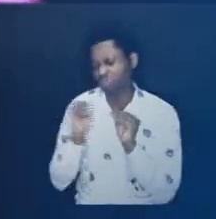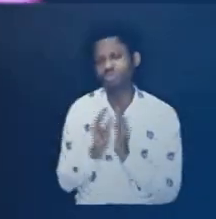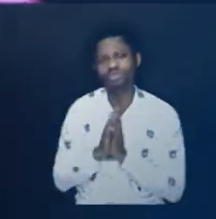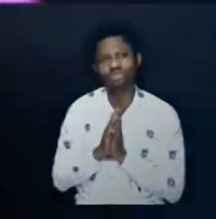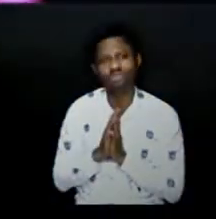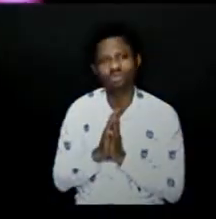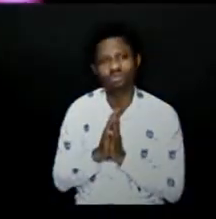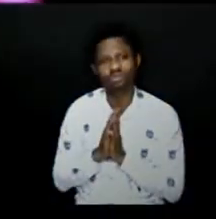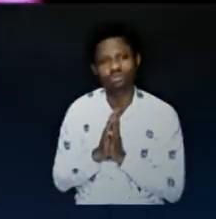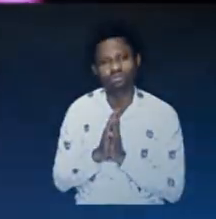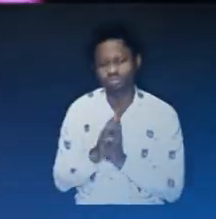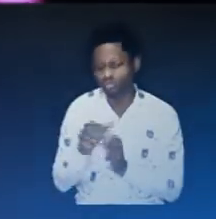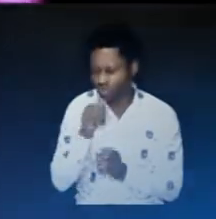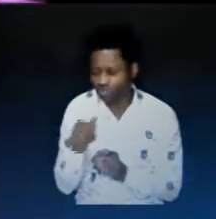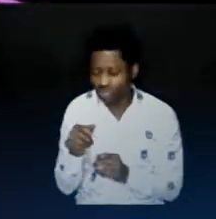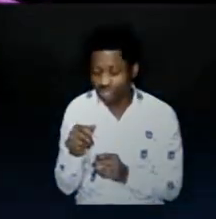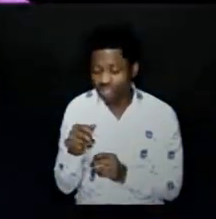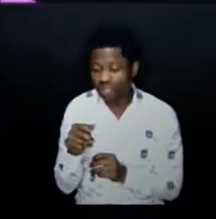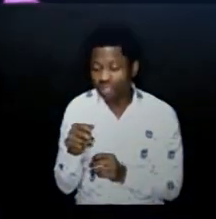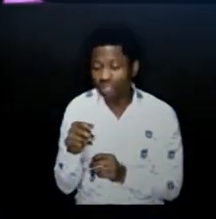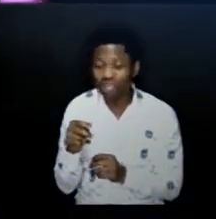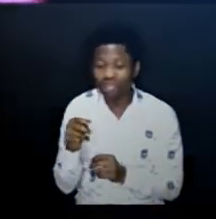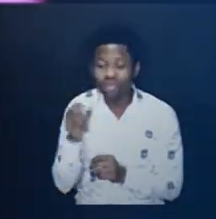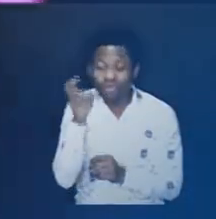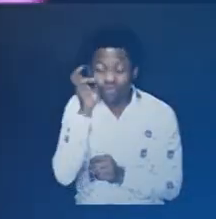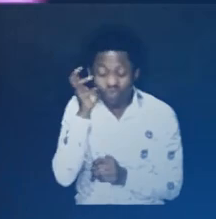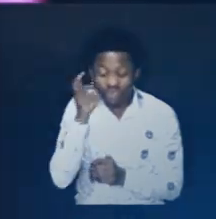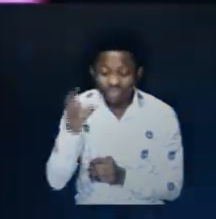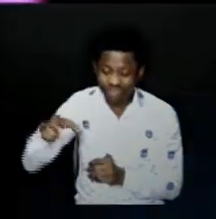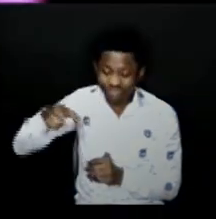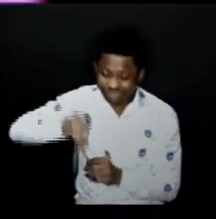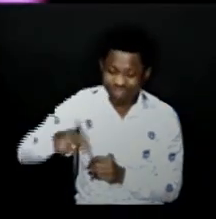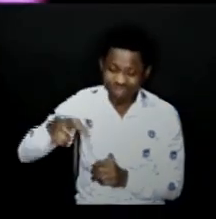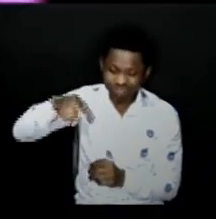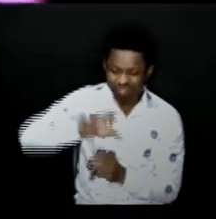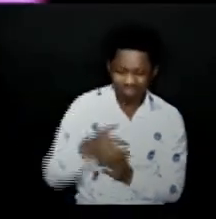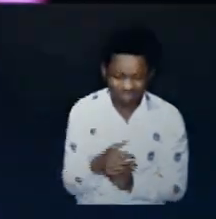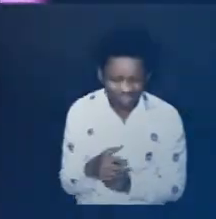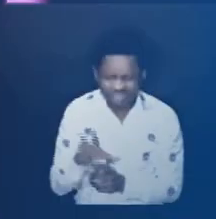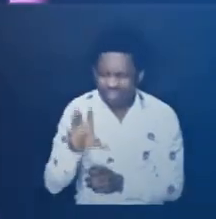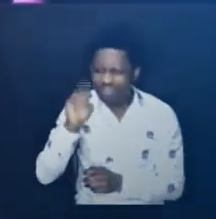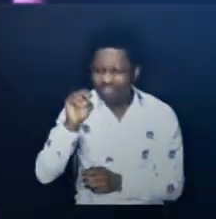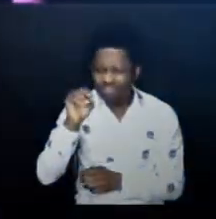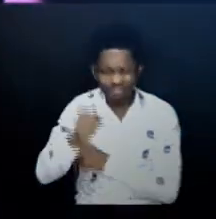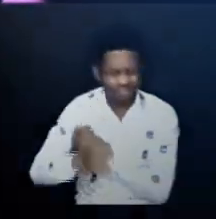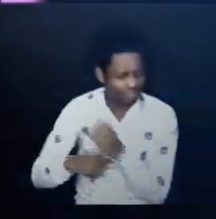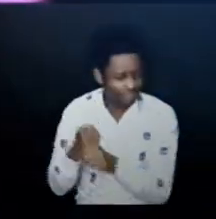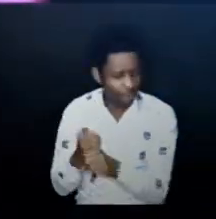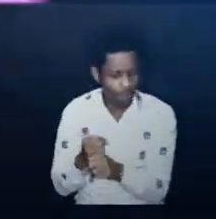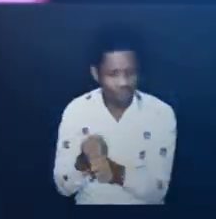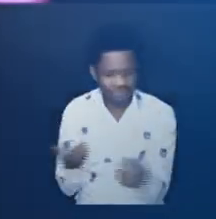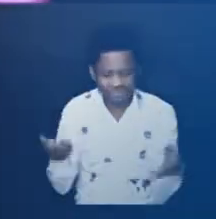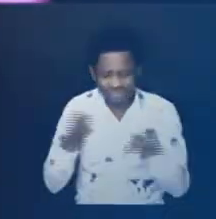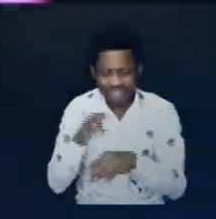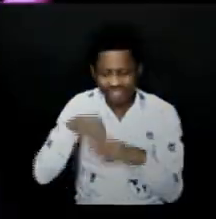Now she will not pour libation. 50 years. She died in